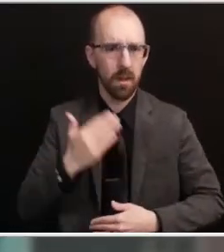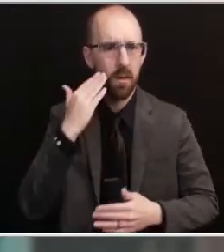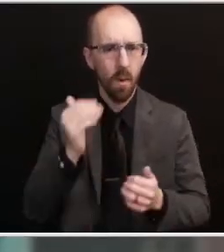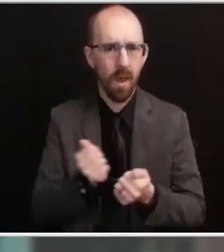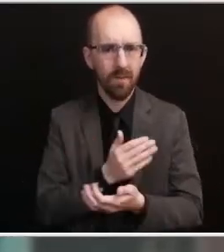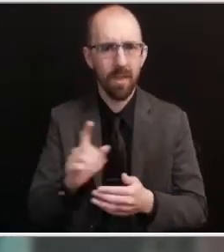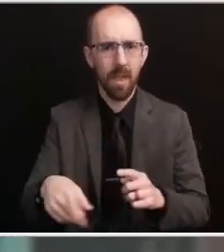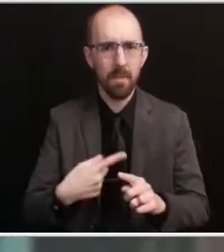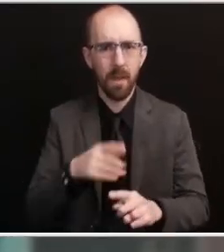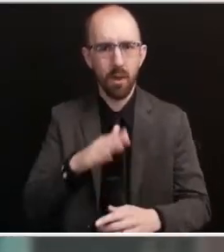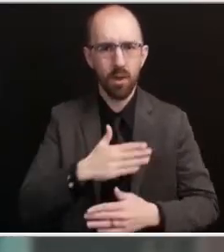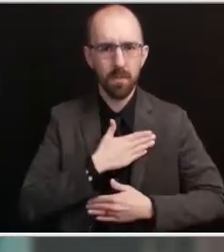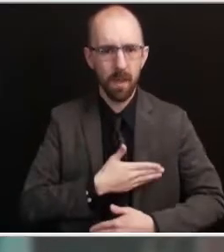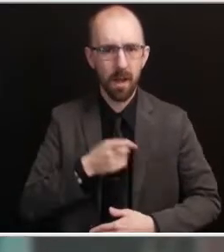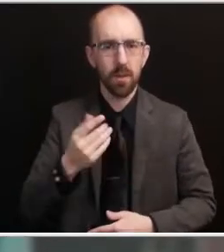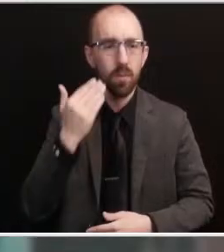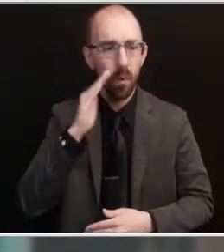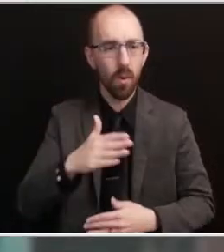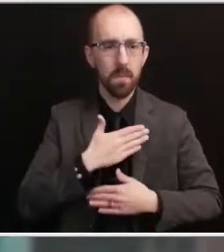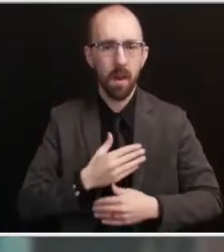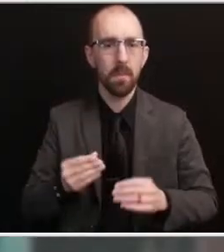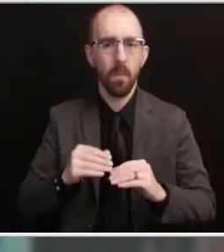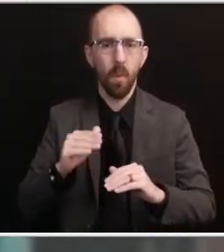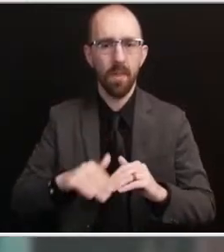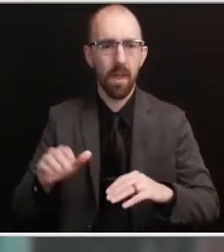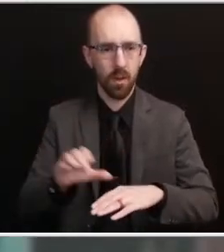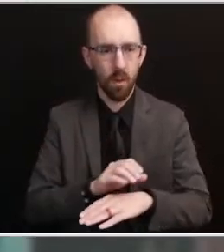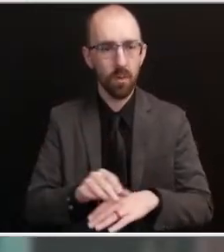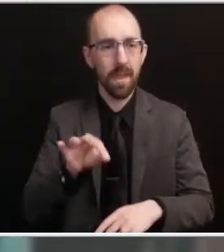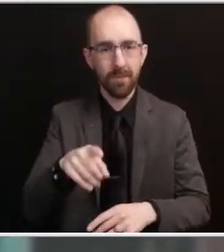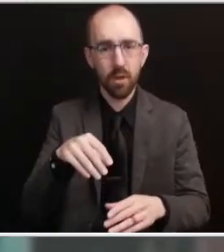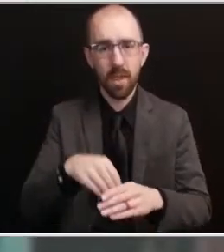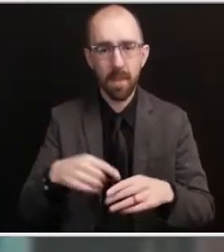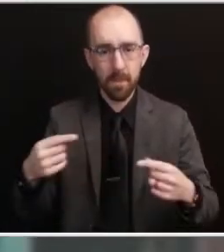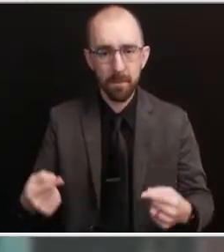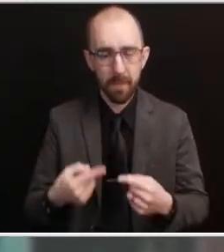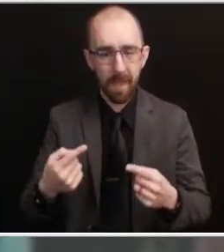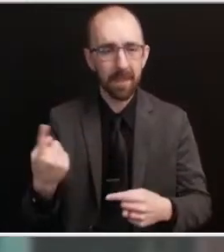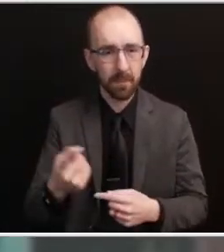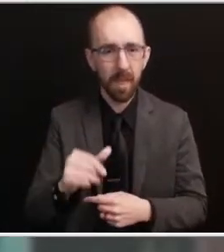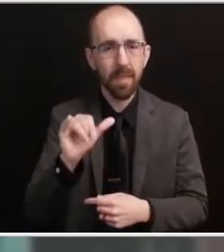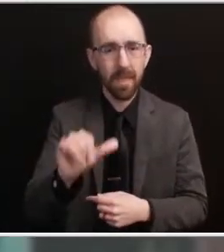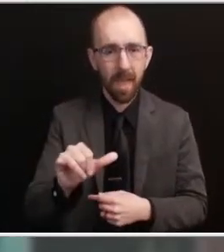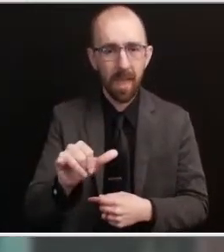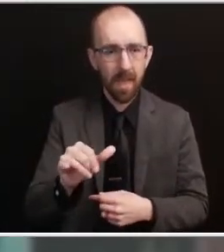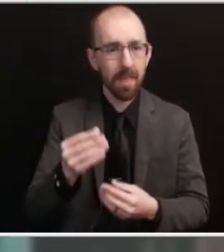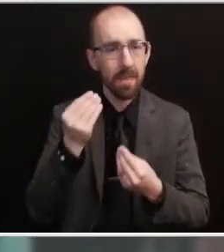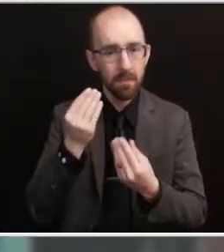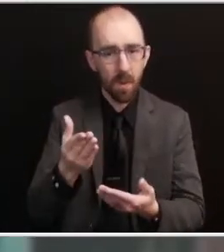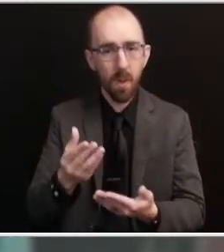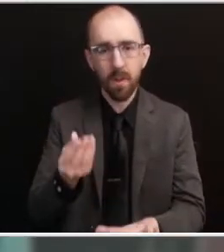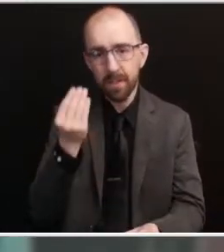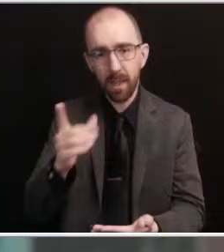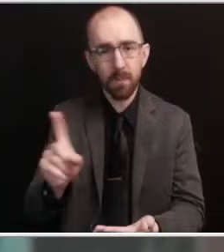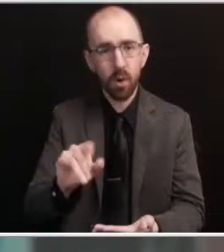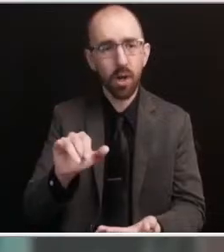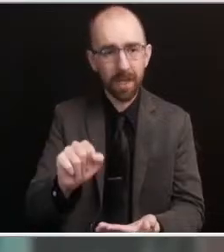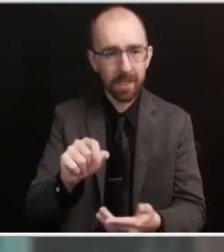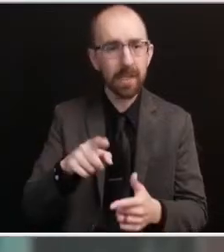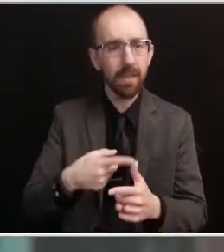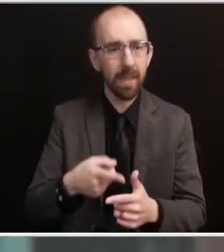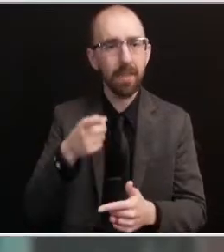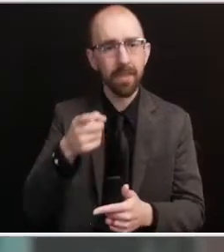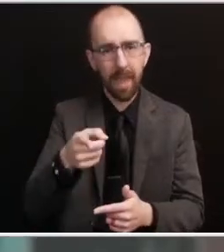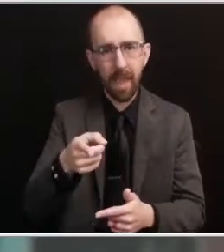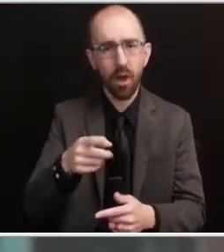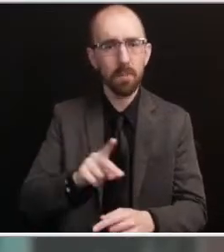You know your body more than your coaches do. If you're in pain or anything like that, let them know. Tell them where it is, and then they're the professionals. They